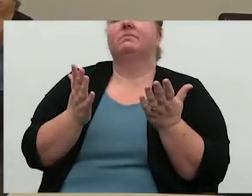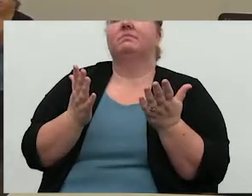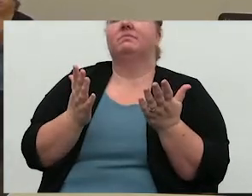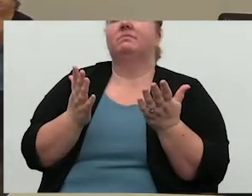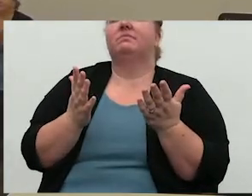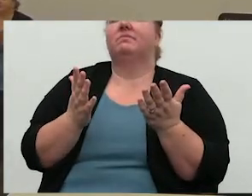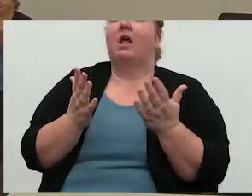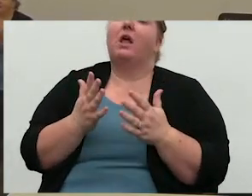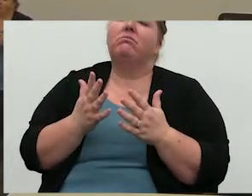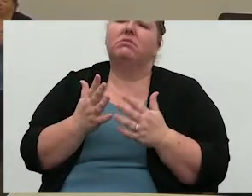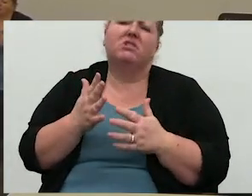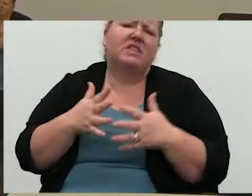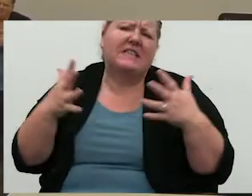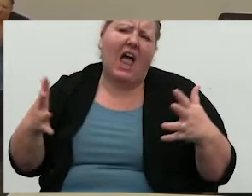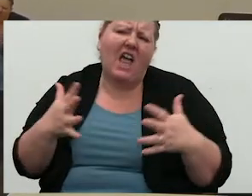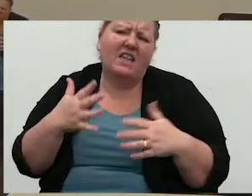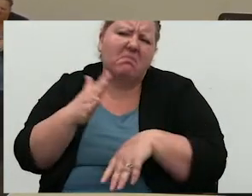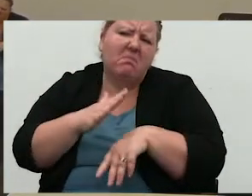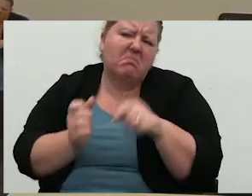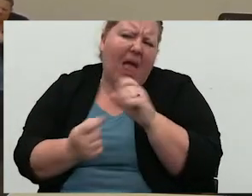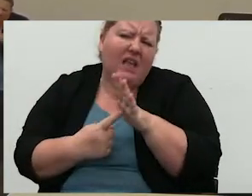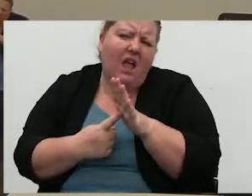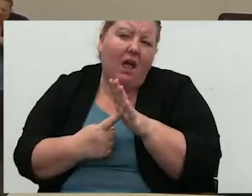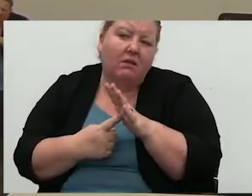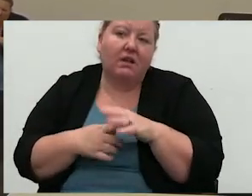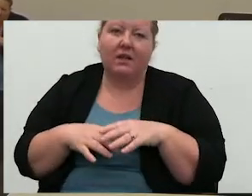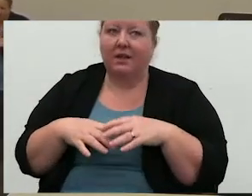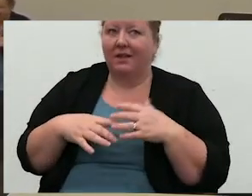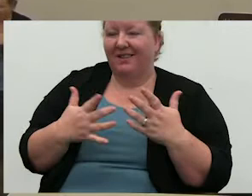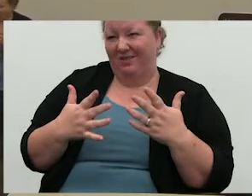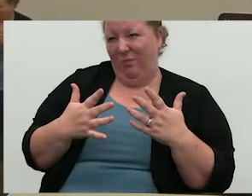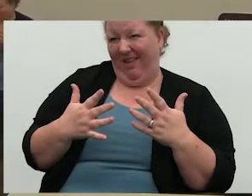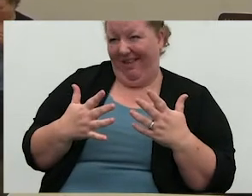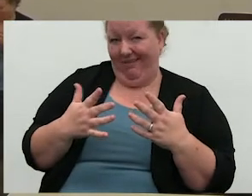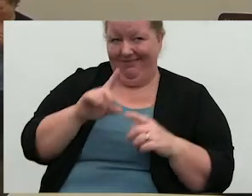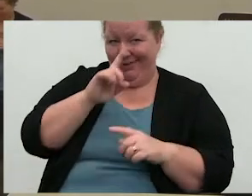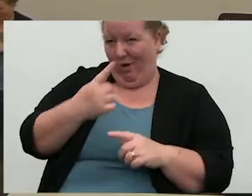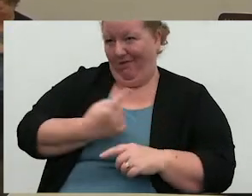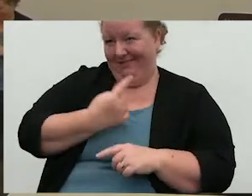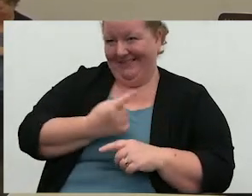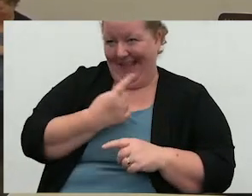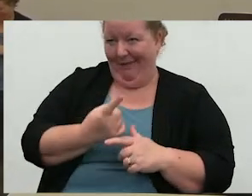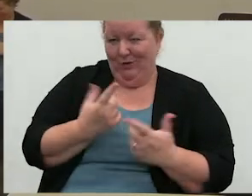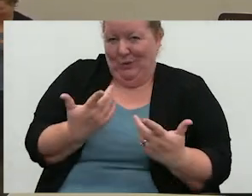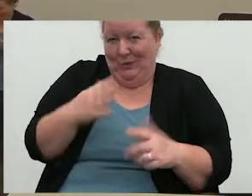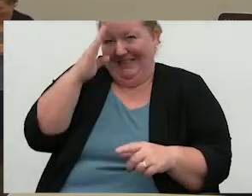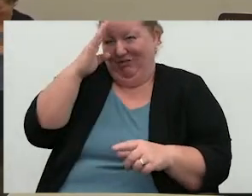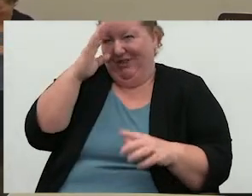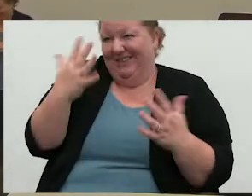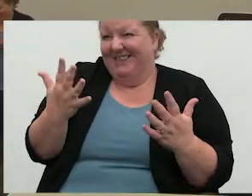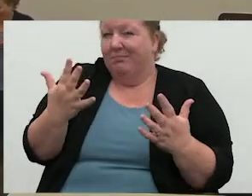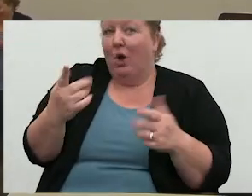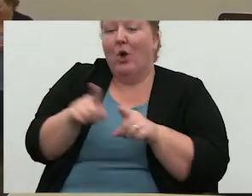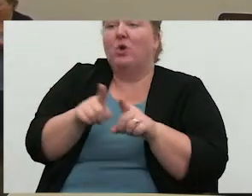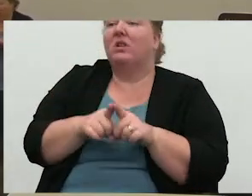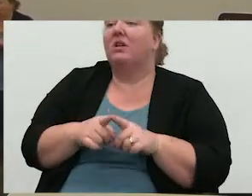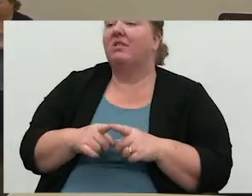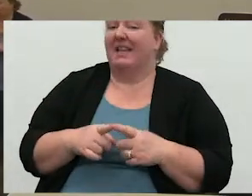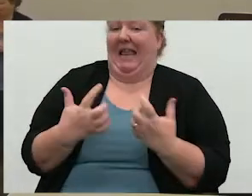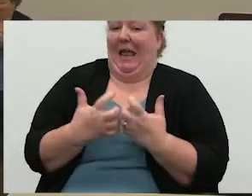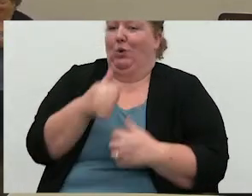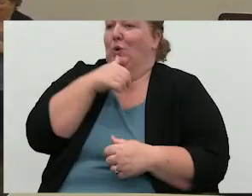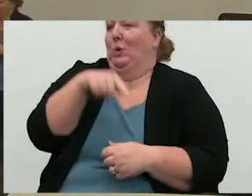tell you two things. One is that it doesn't take itself too seriously, and the other one is that it's what you do with it that